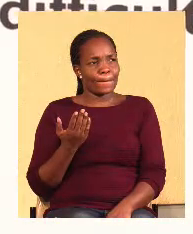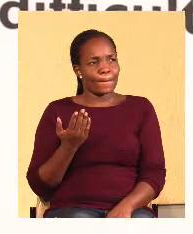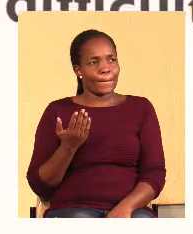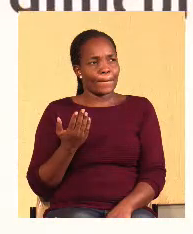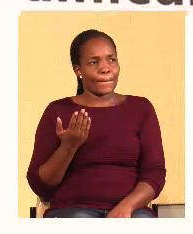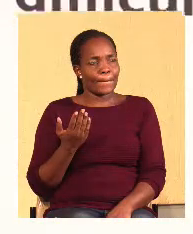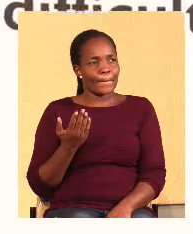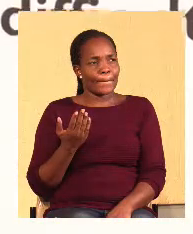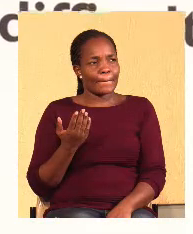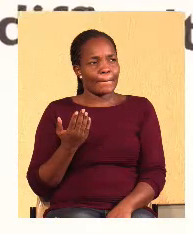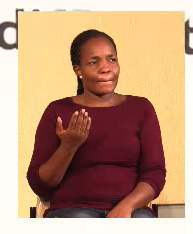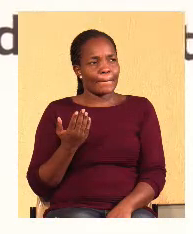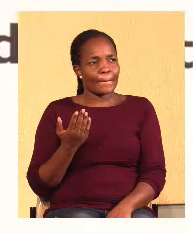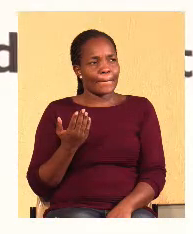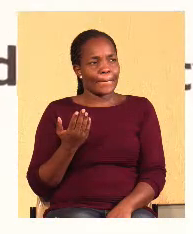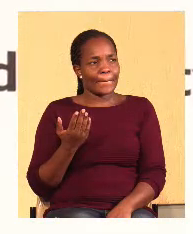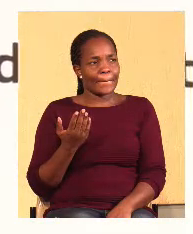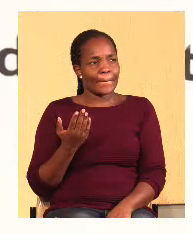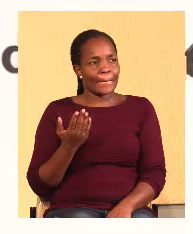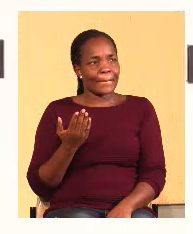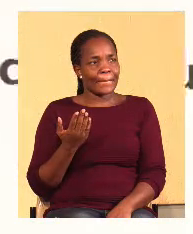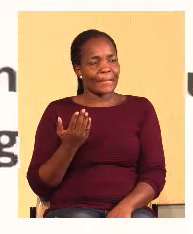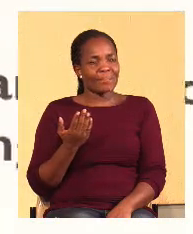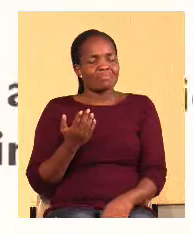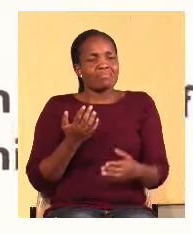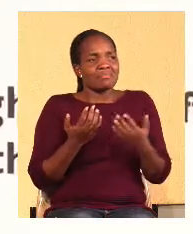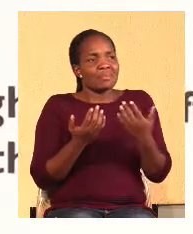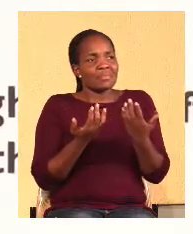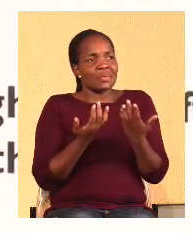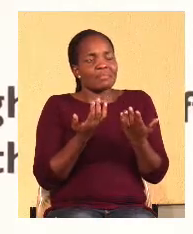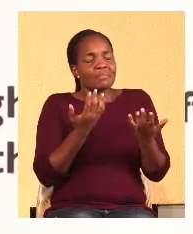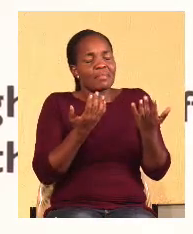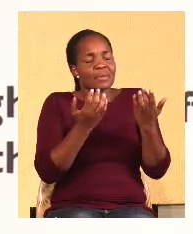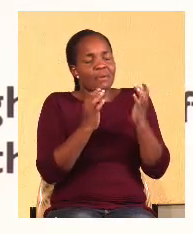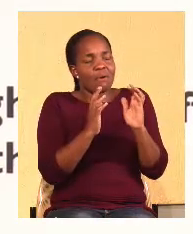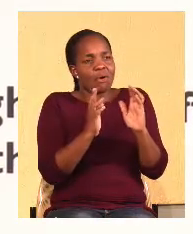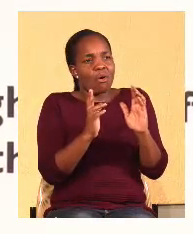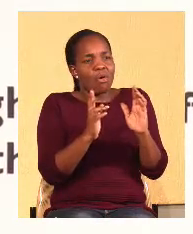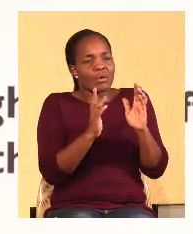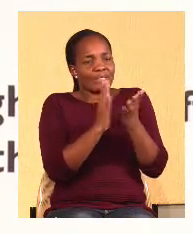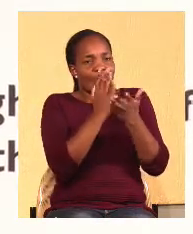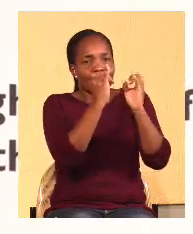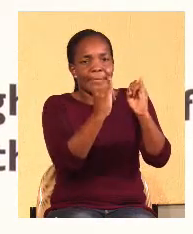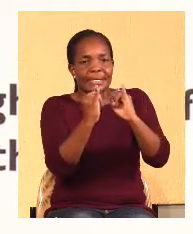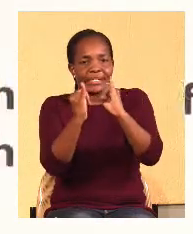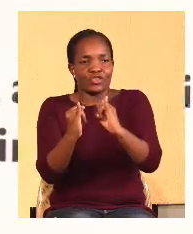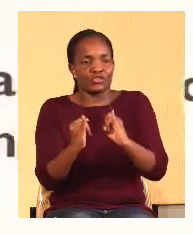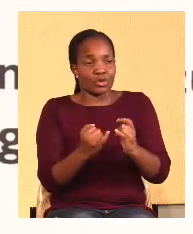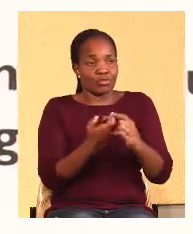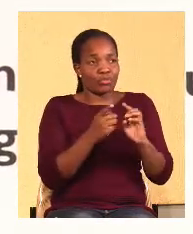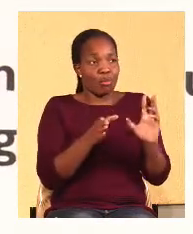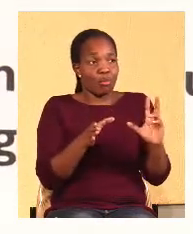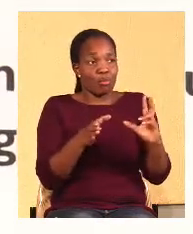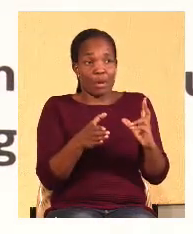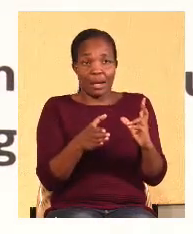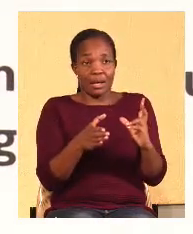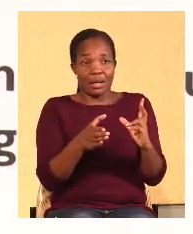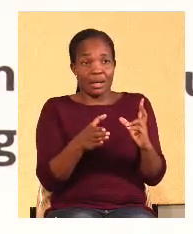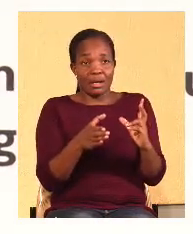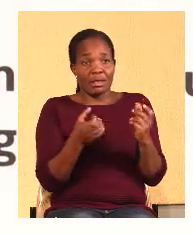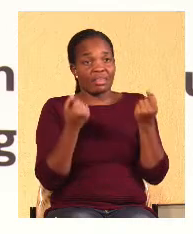just anxiety and frustration about individual members of our society not taking